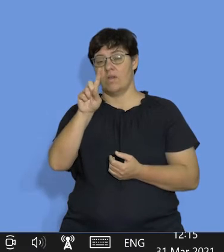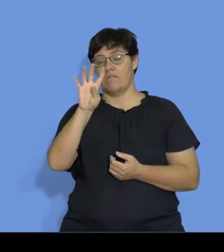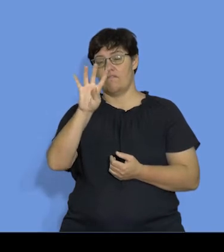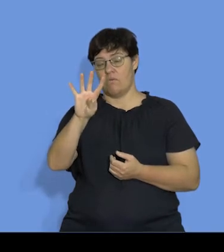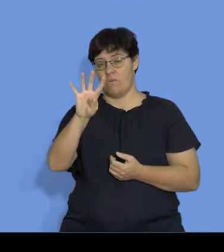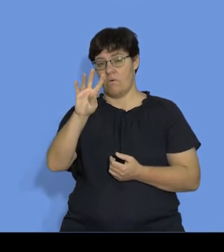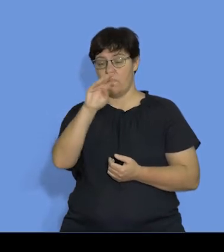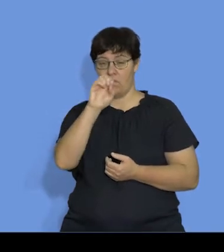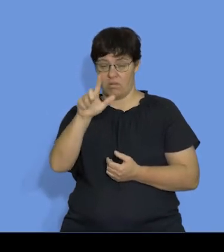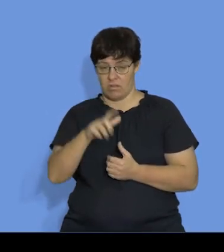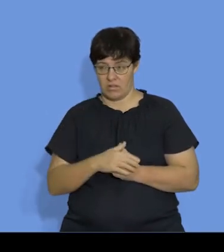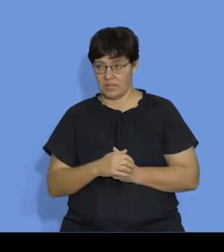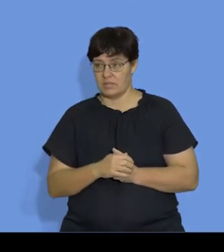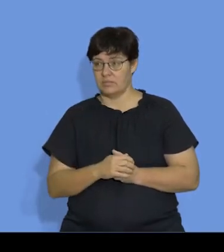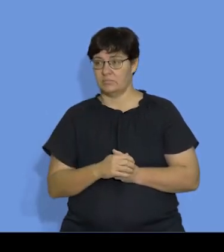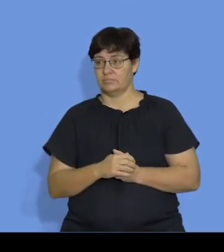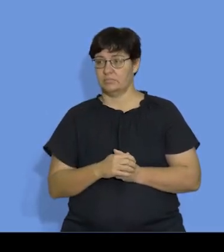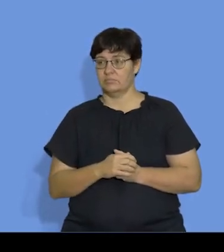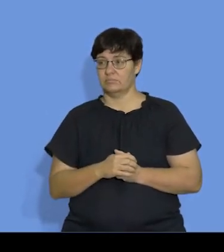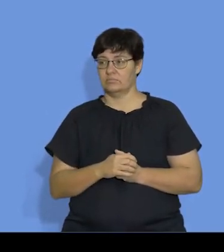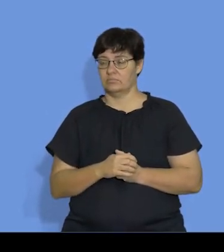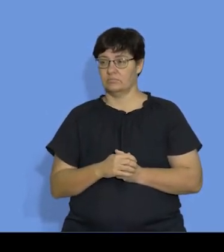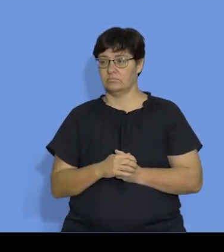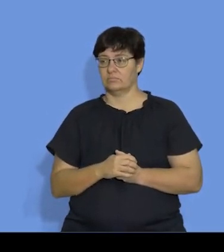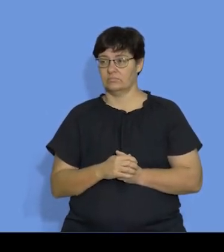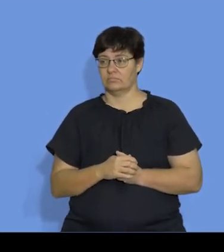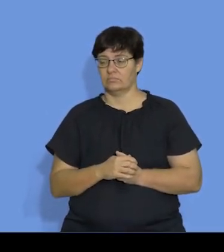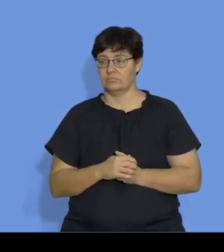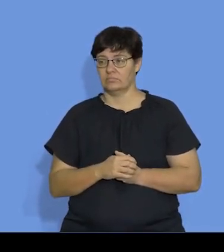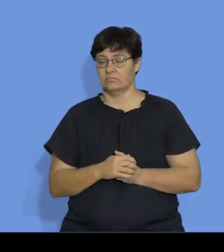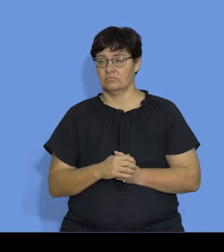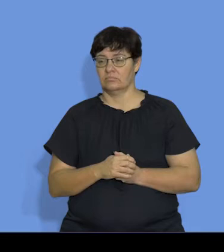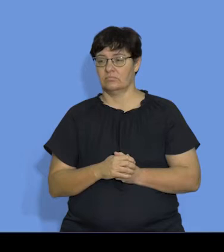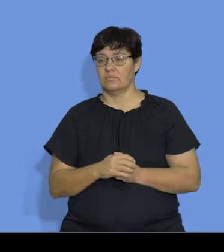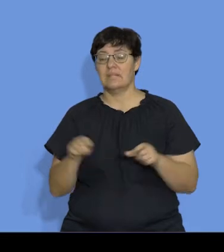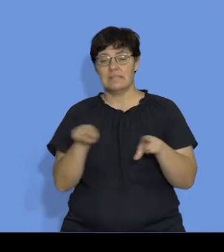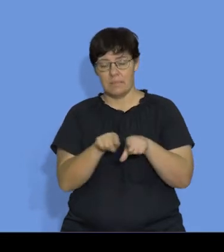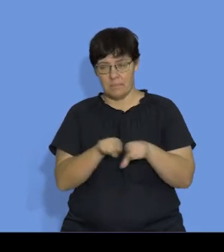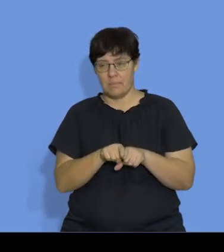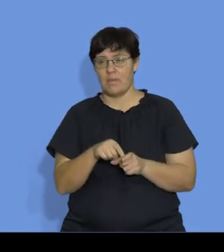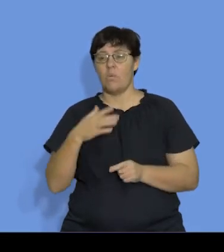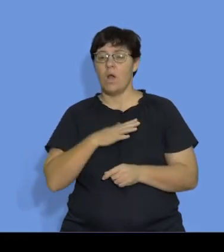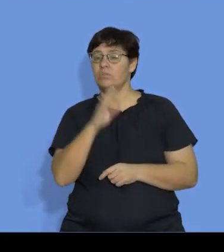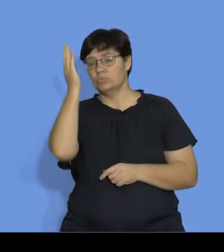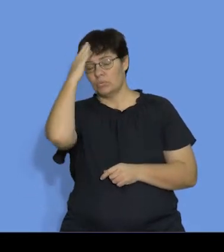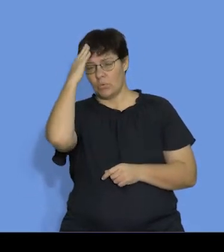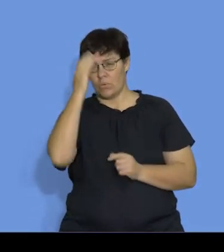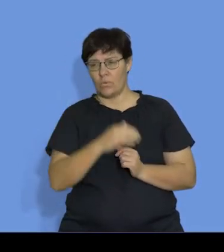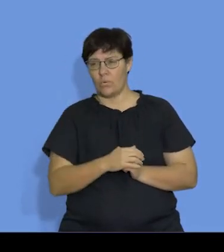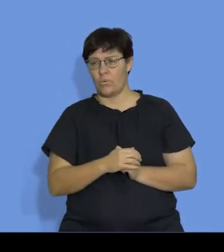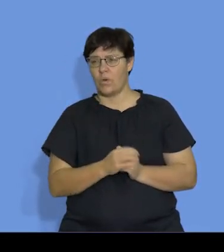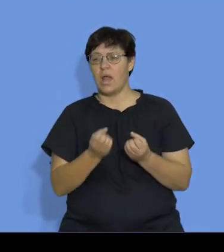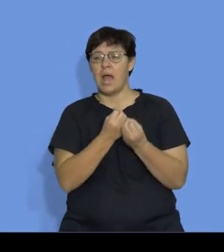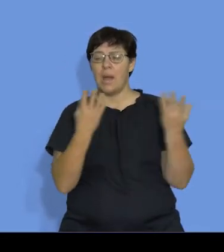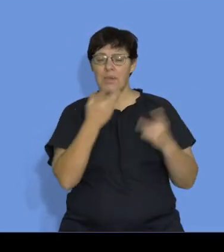moles of aluminium. So 0.14 mole, right? Equally so, we want to ask ourselves, how many